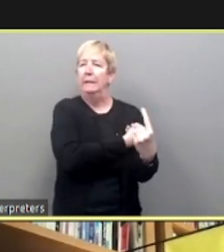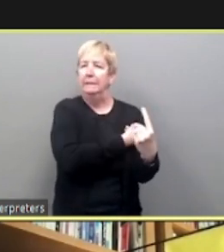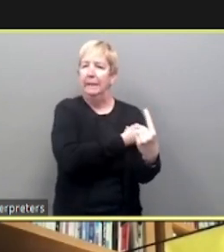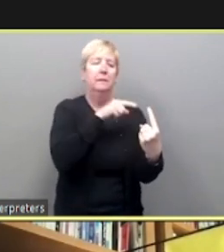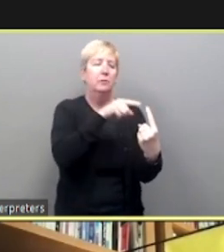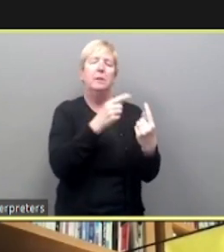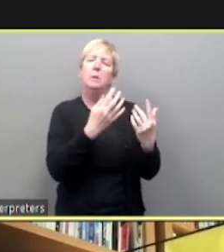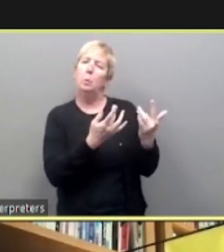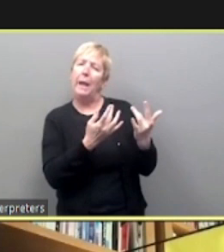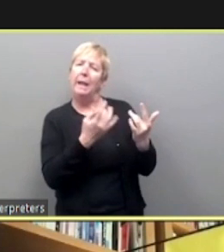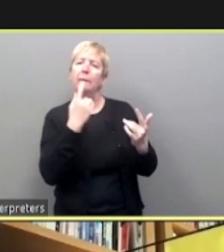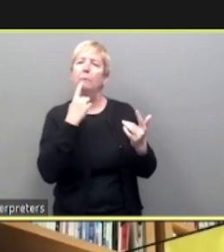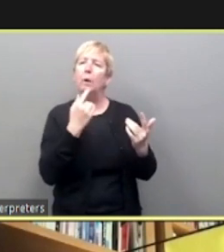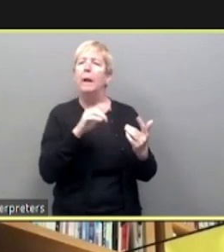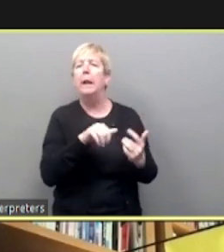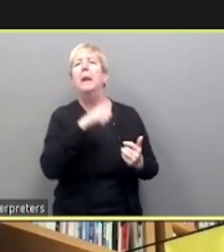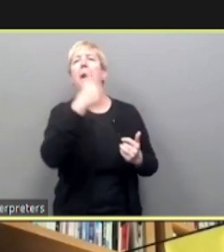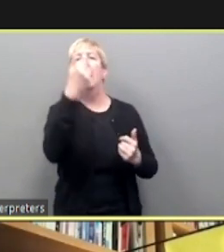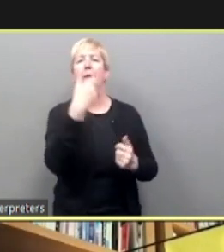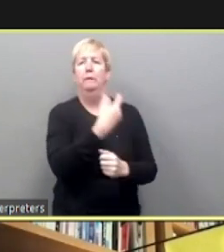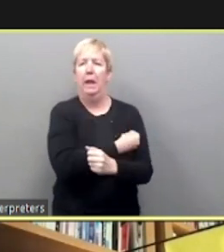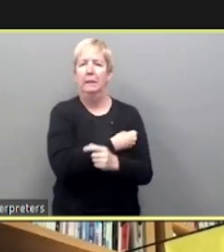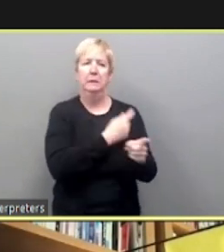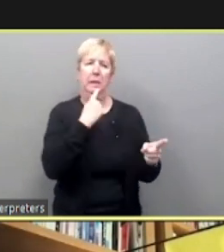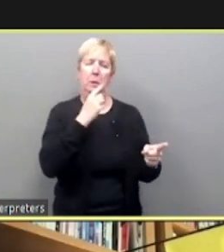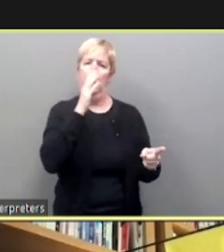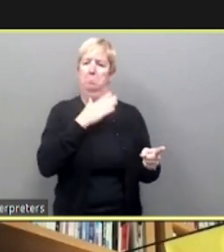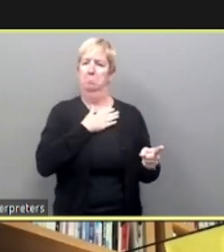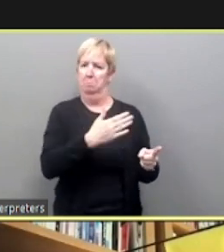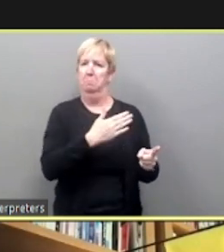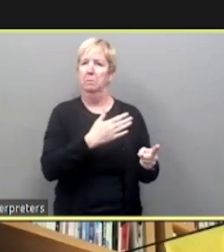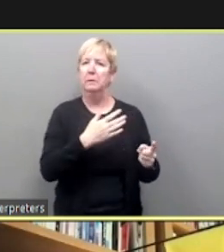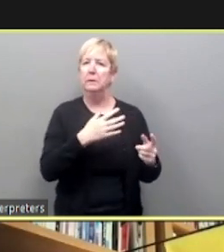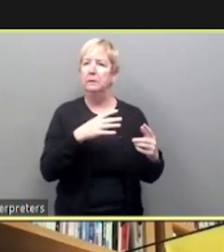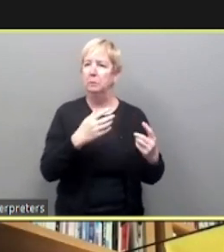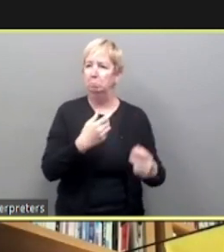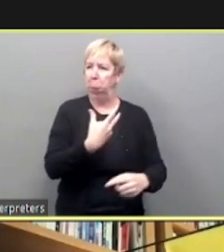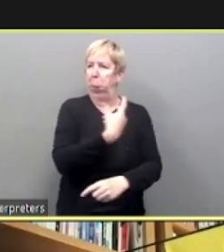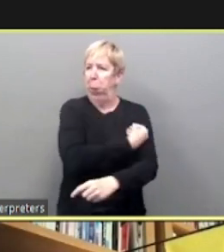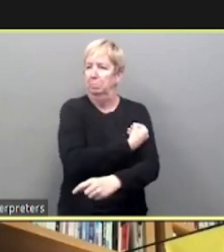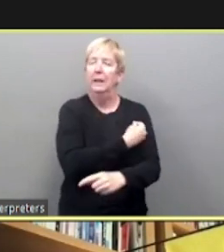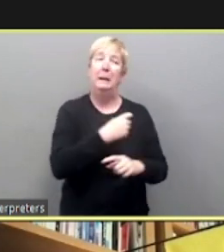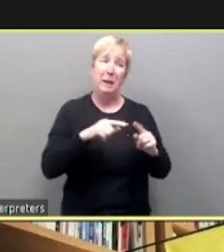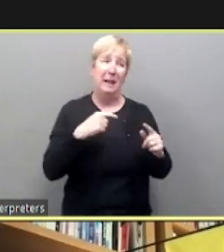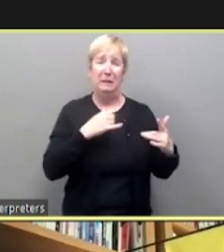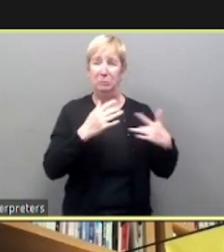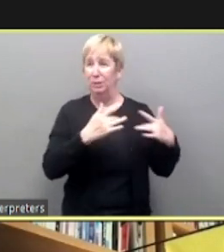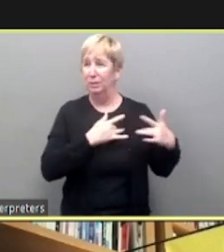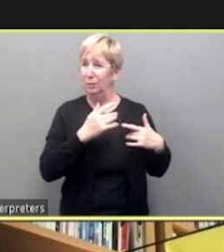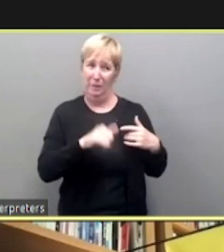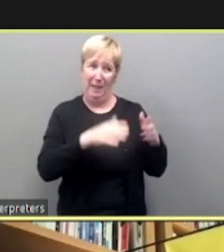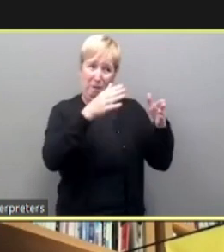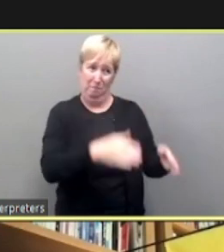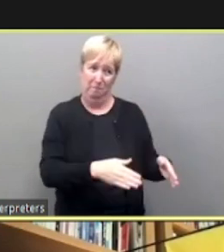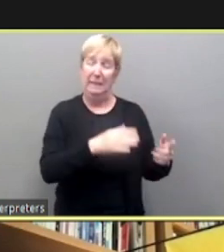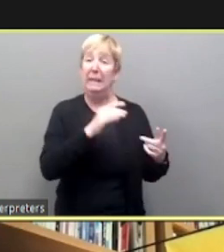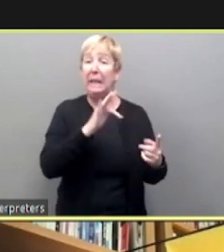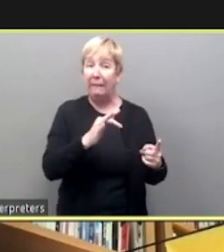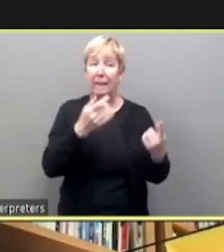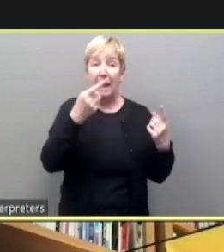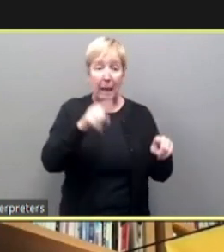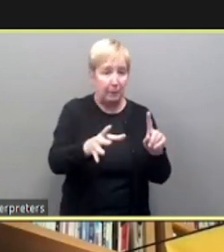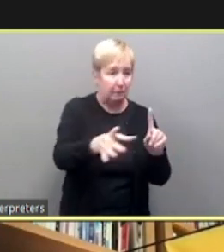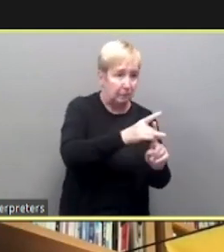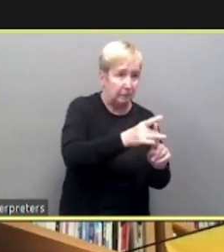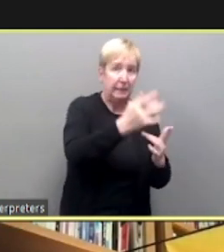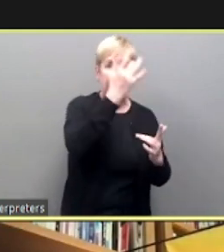come out, so she will take it. But I'm very concerned about her health and what will happen to her if she gets sick with COVID. We heard